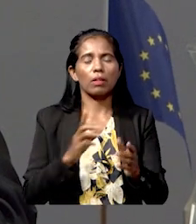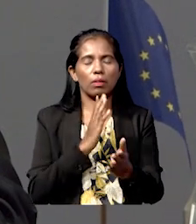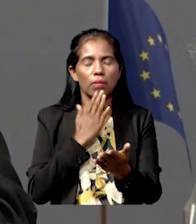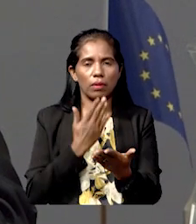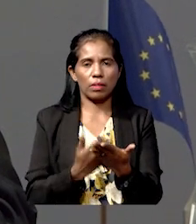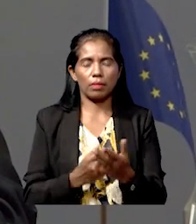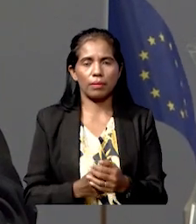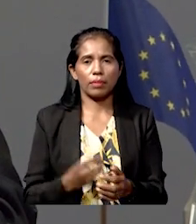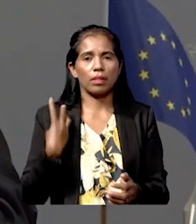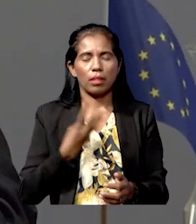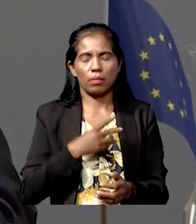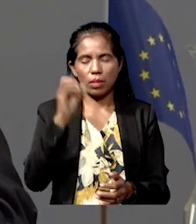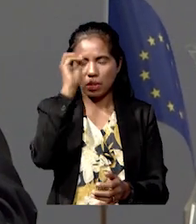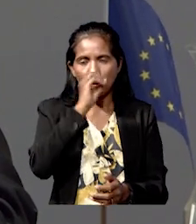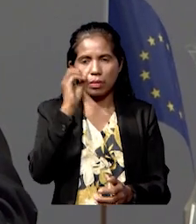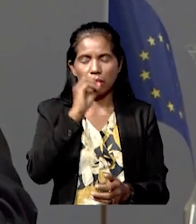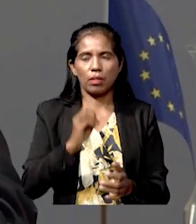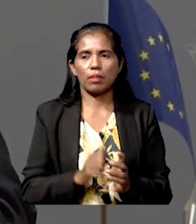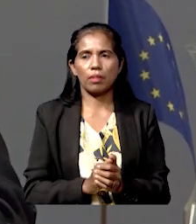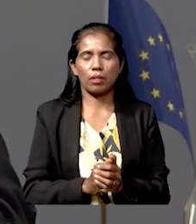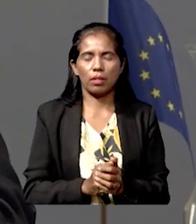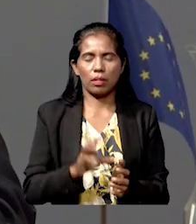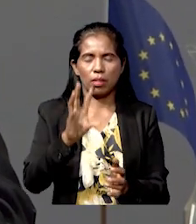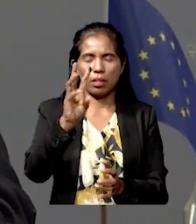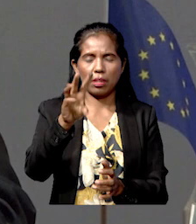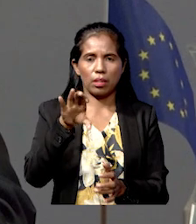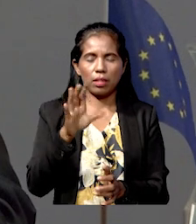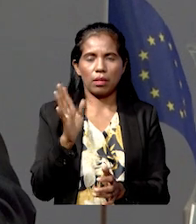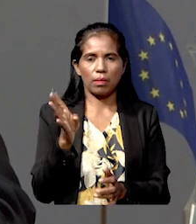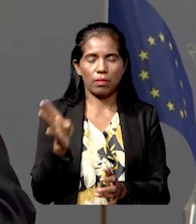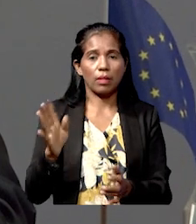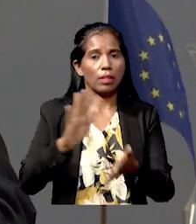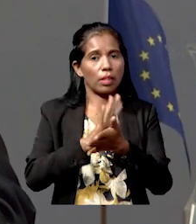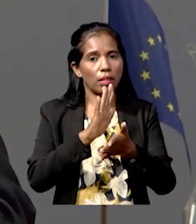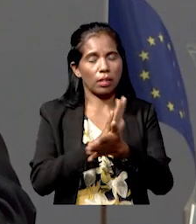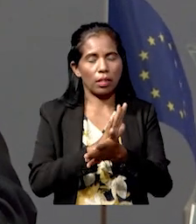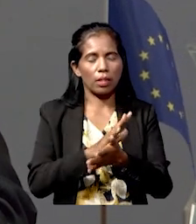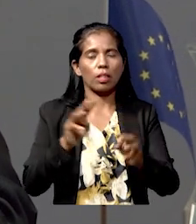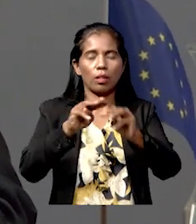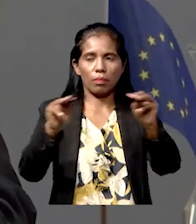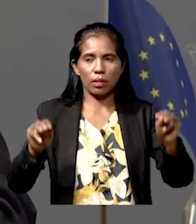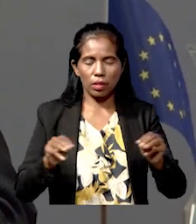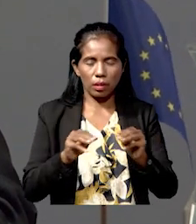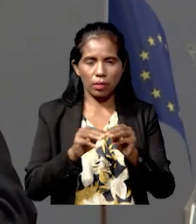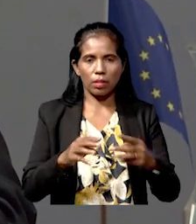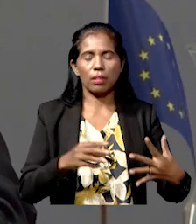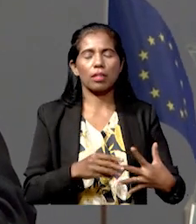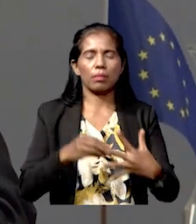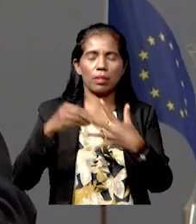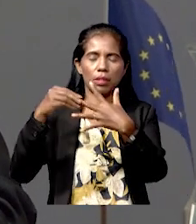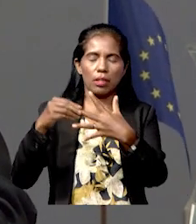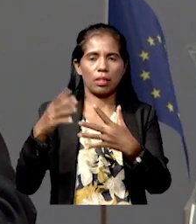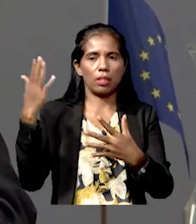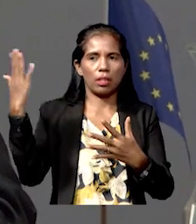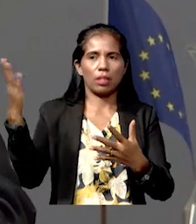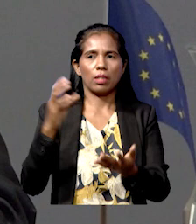EU observers visited 164 polling stations in 12 municipalities and the special administrative